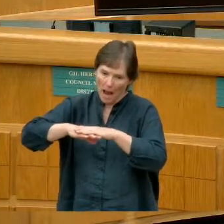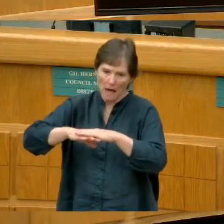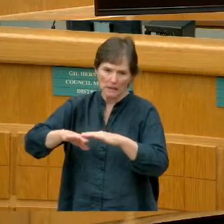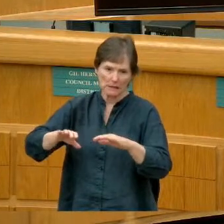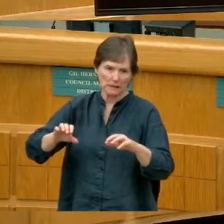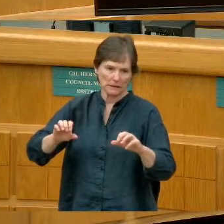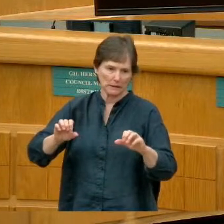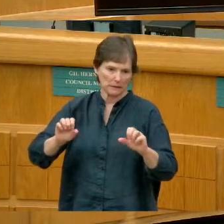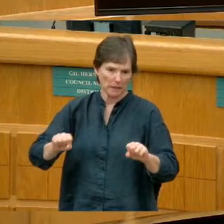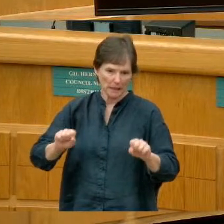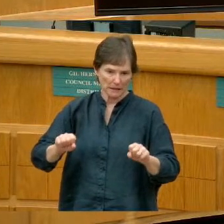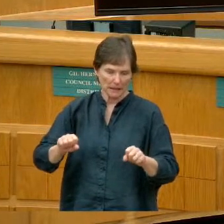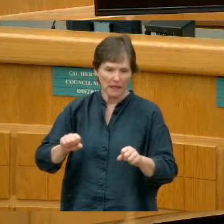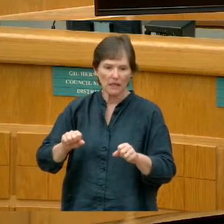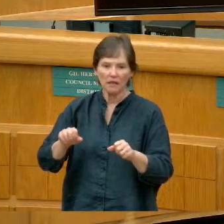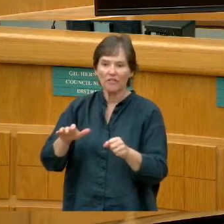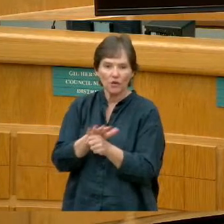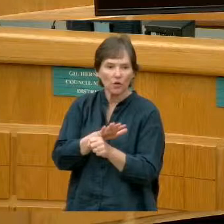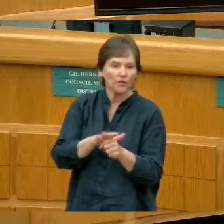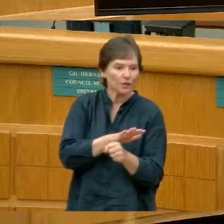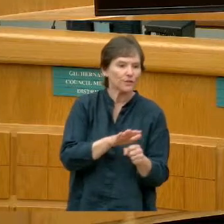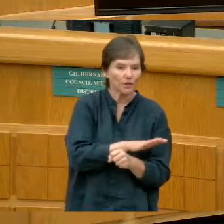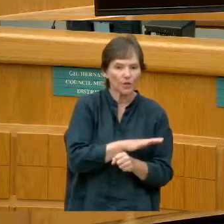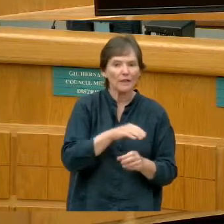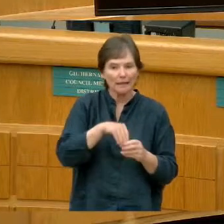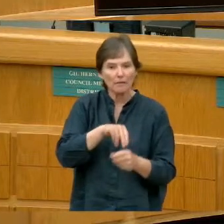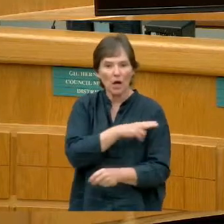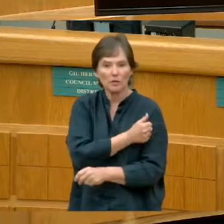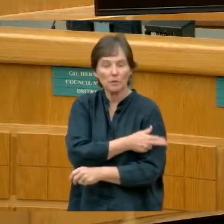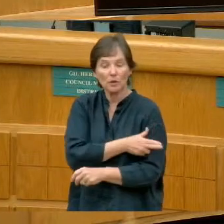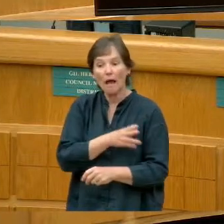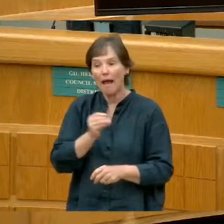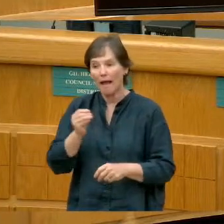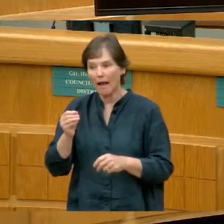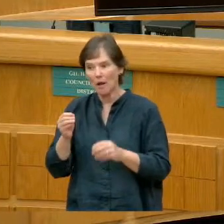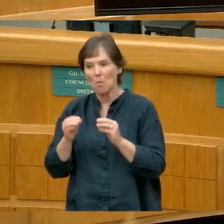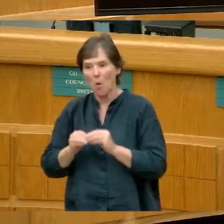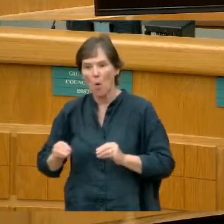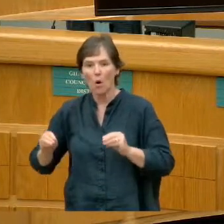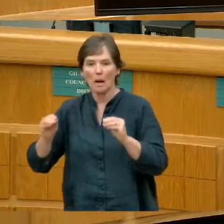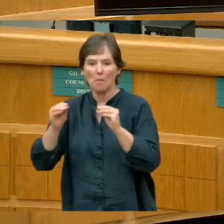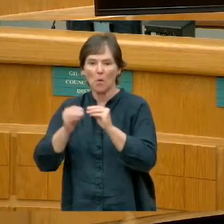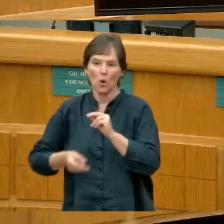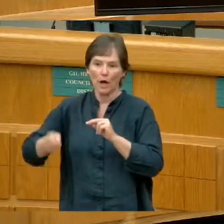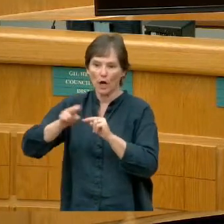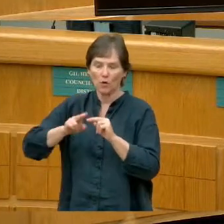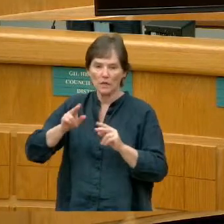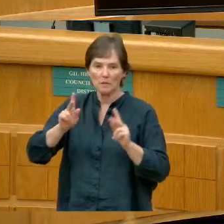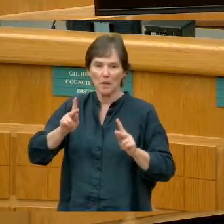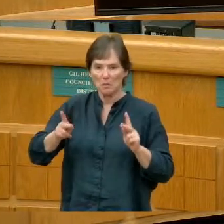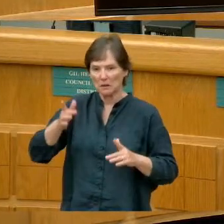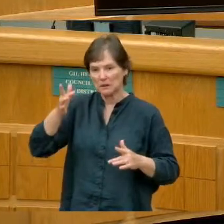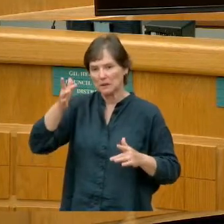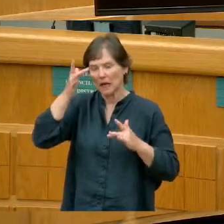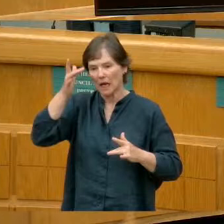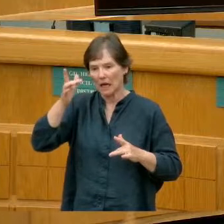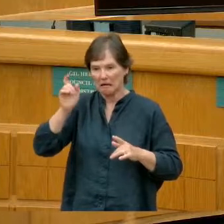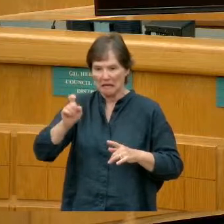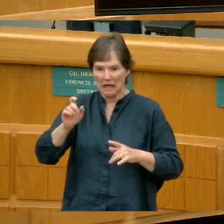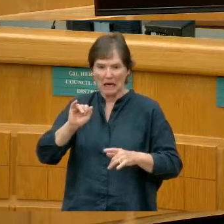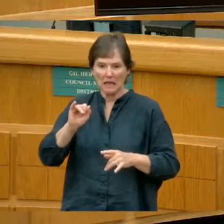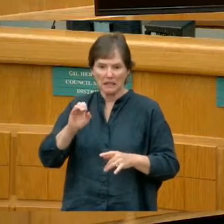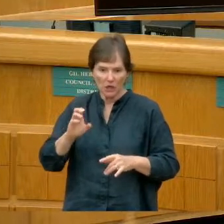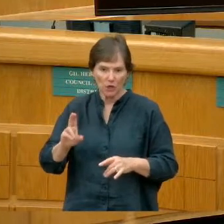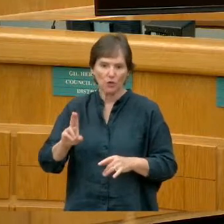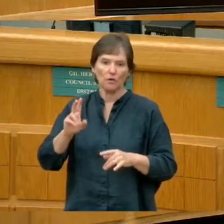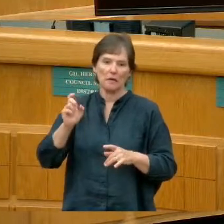and more of a dangerous situation, life-death situation. And so we appreciate those persons that may have tuned in for the first time, and